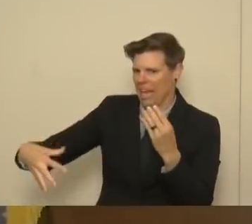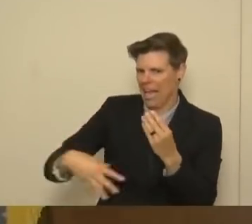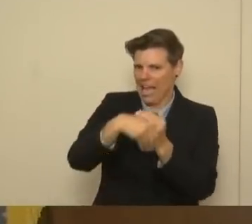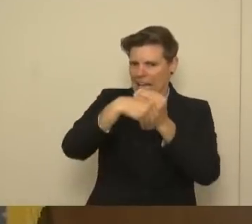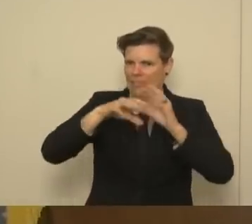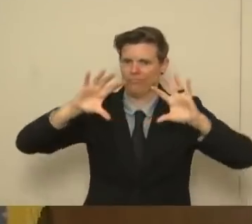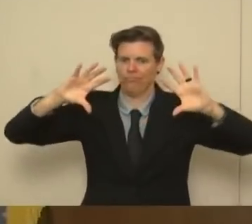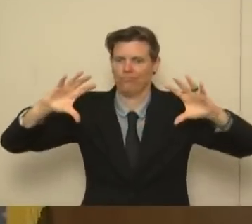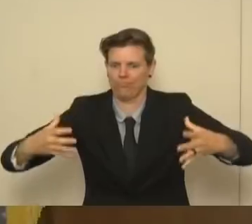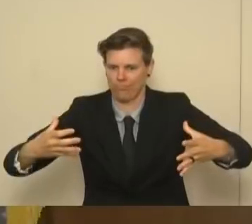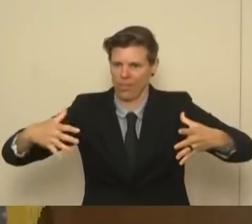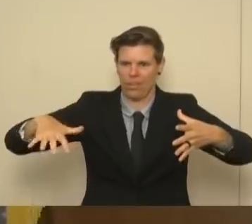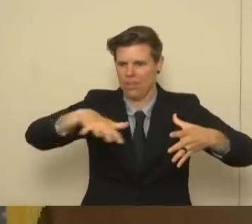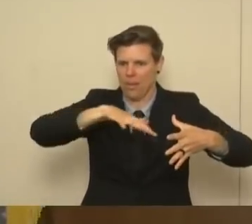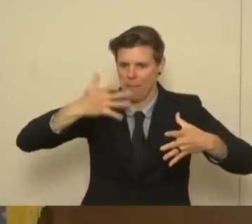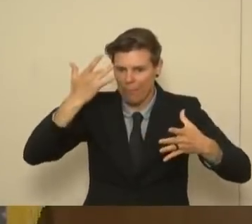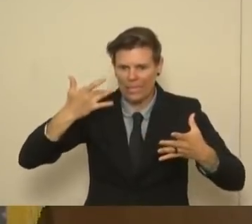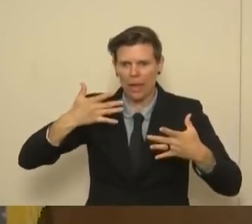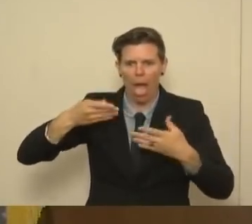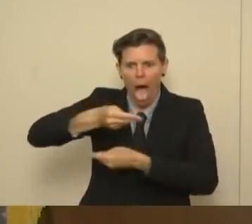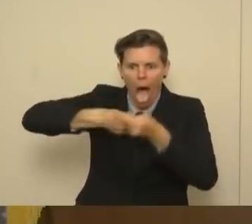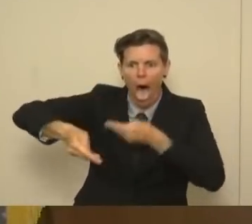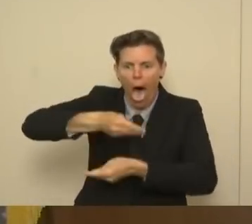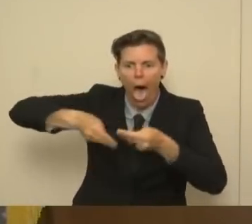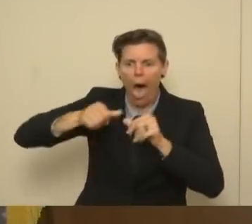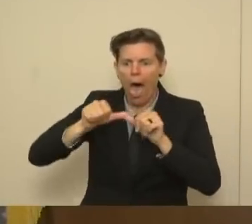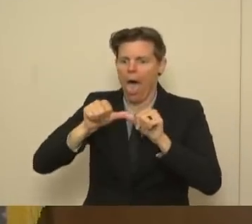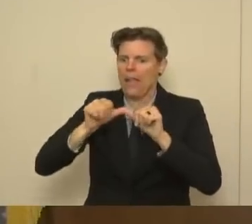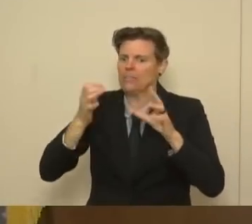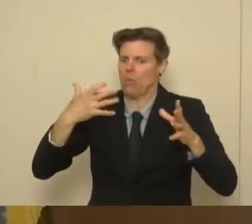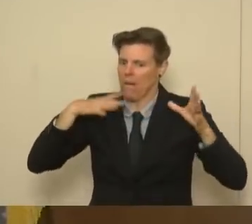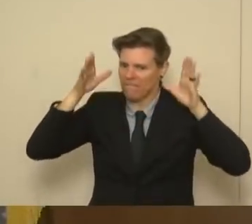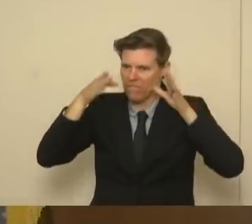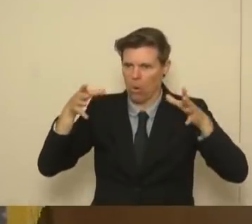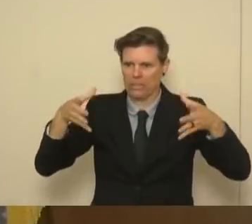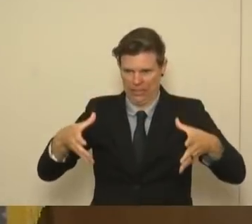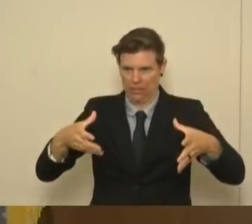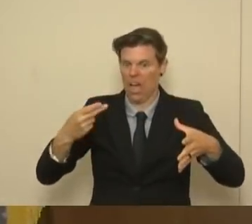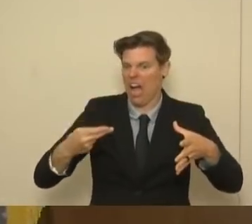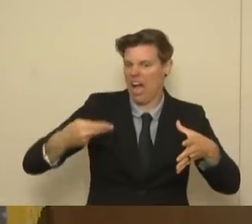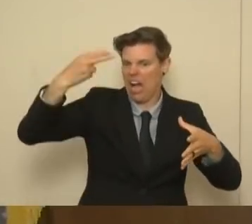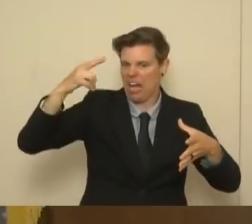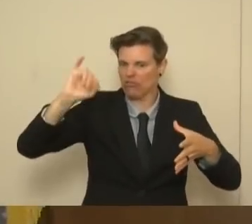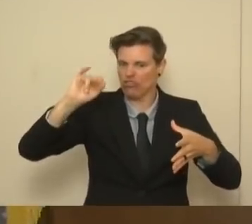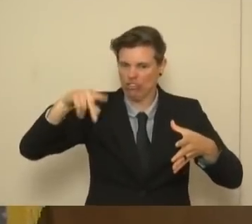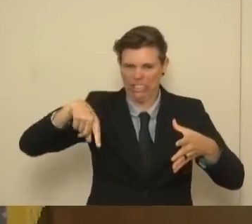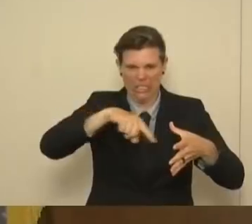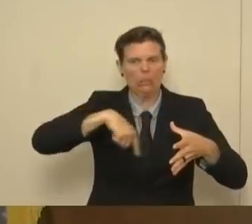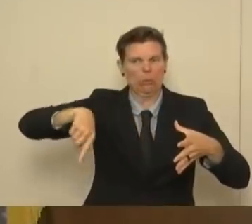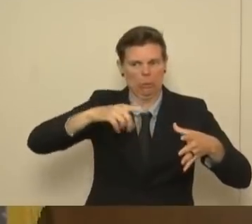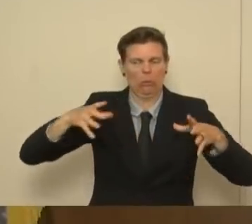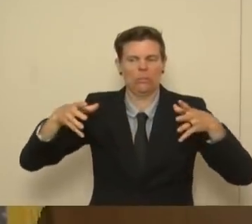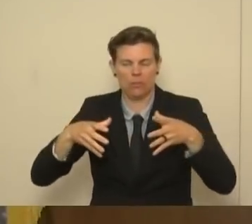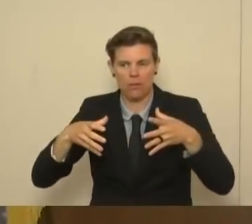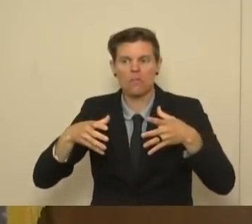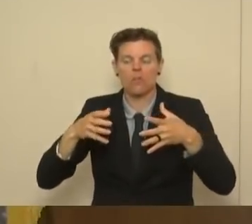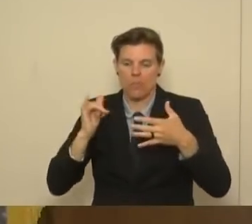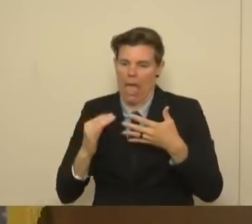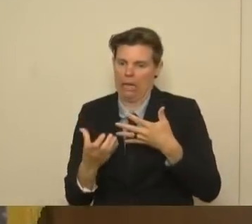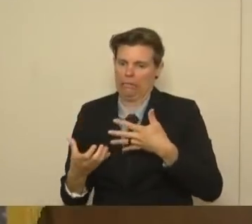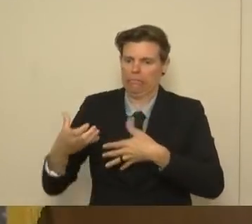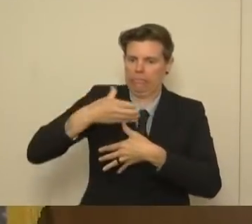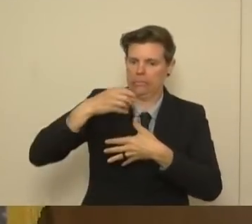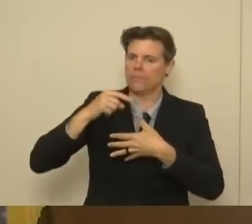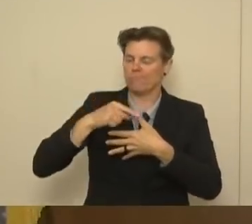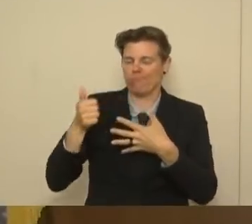two of the public health groups. And then a priority list. And that priority list of populations, you know, could be, right,